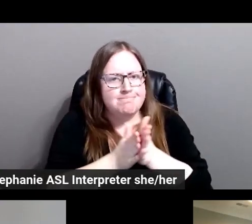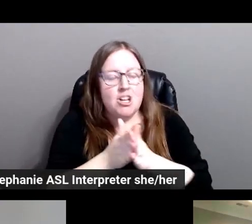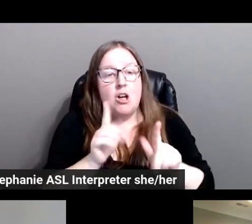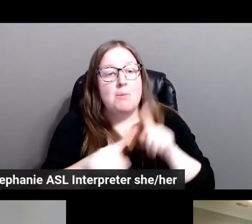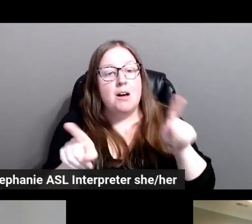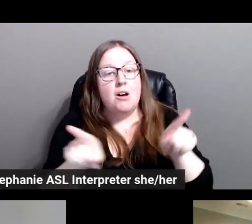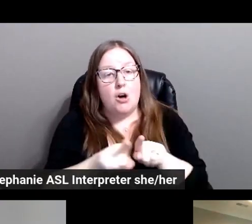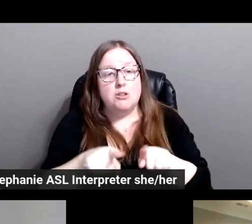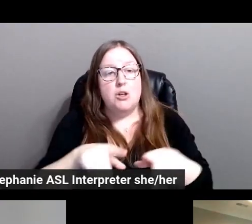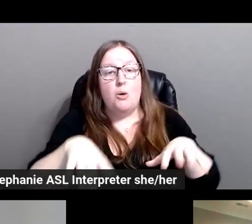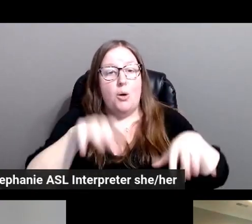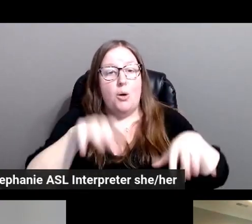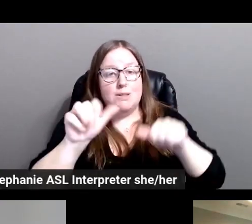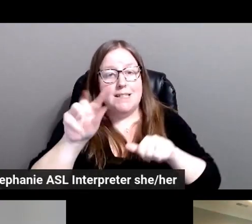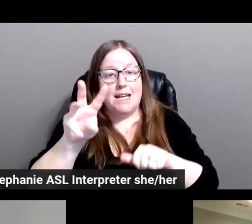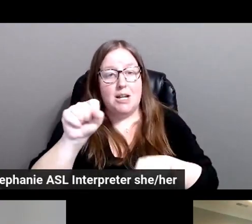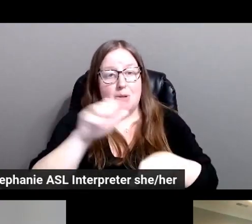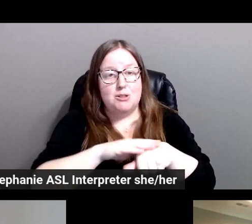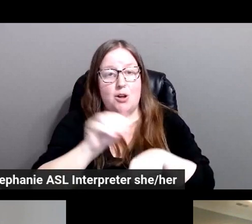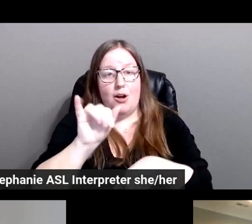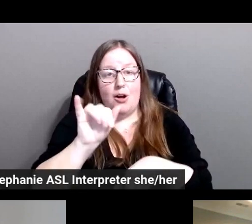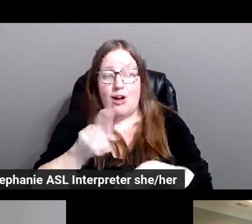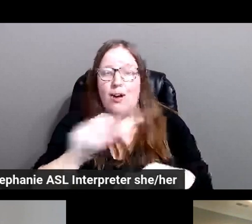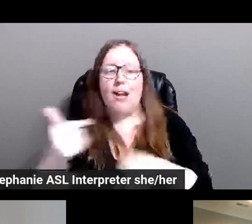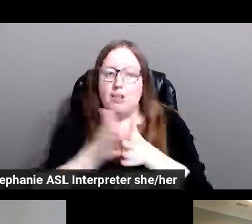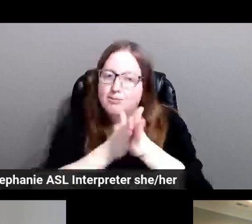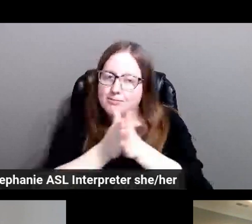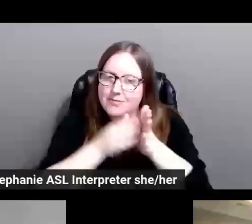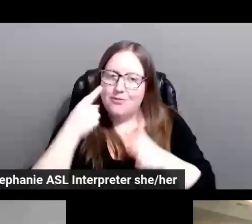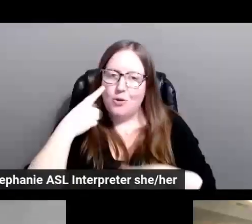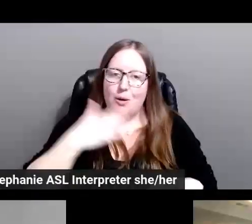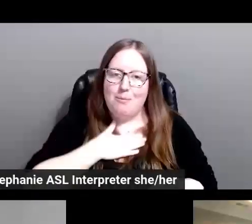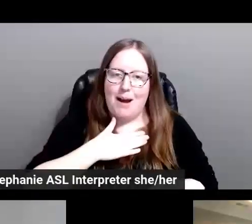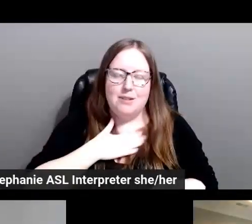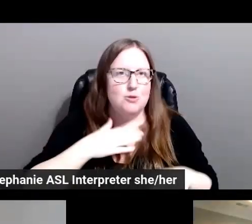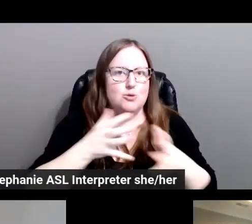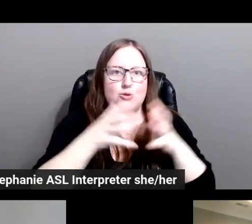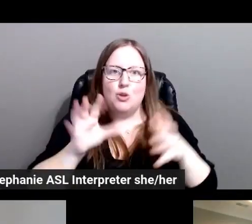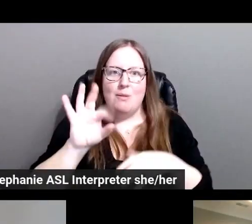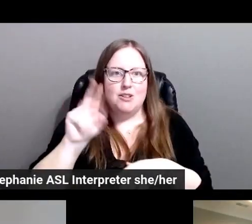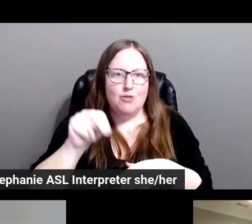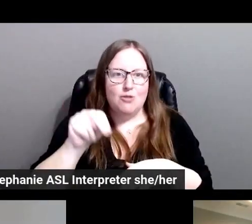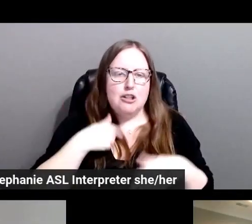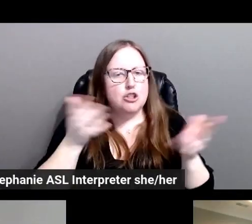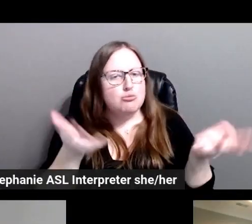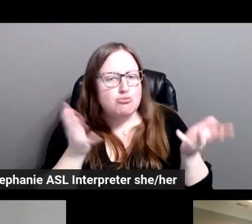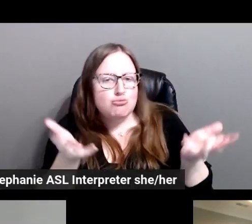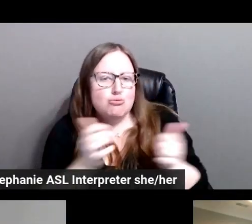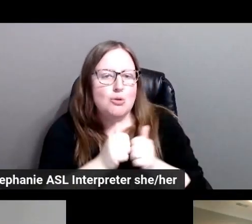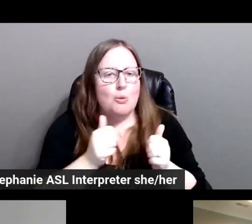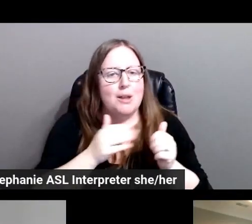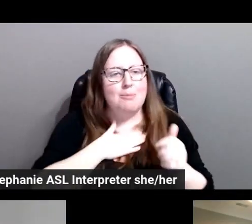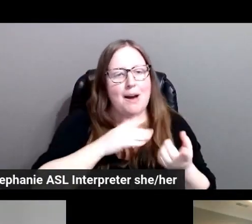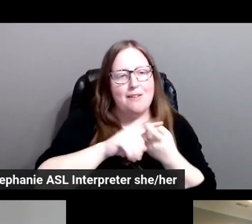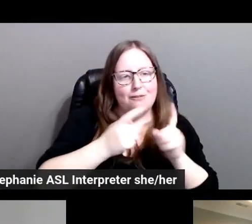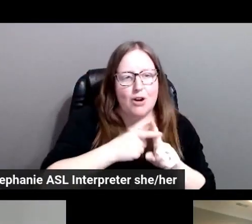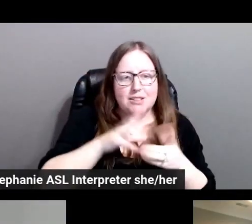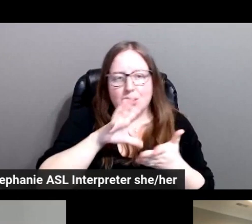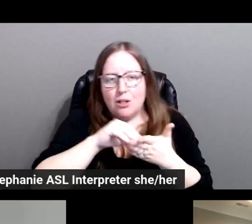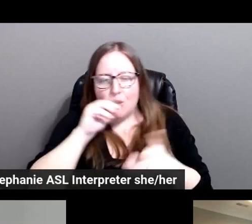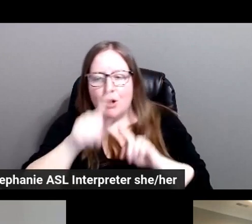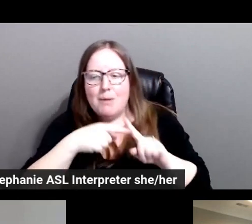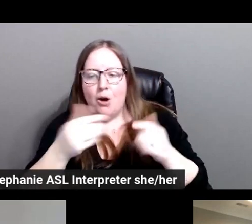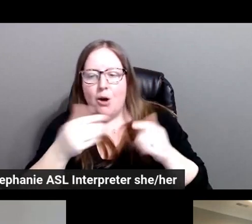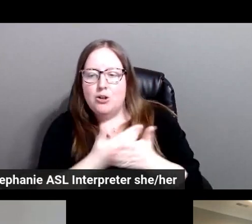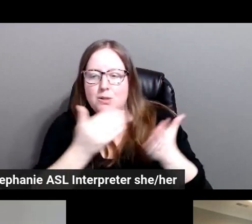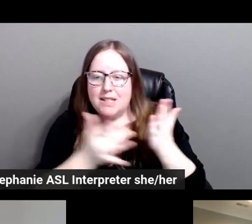also hosting AWS On Air is another great passion of mine. This is just so much fun. I get to hang out with my friends, get to learn about new